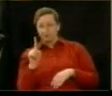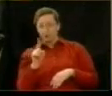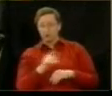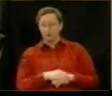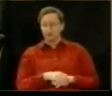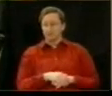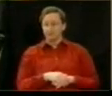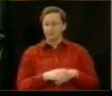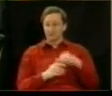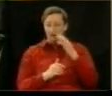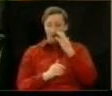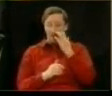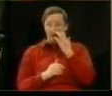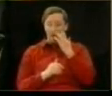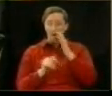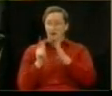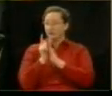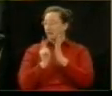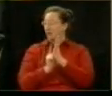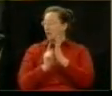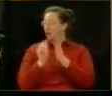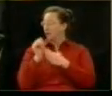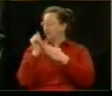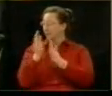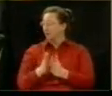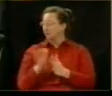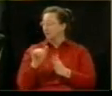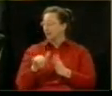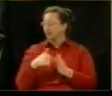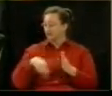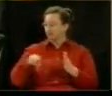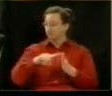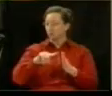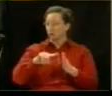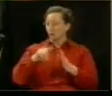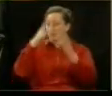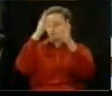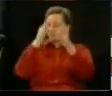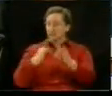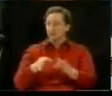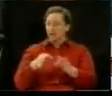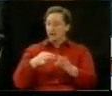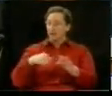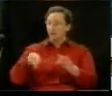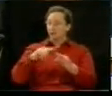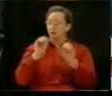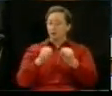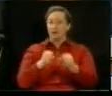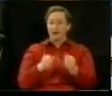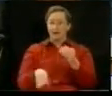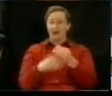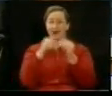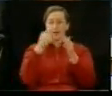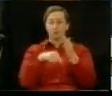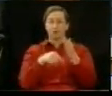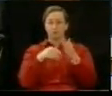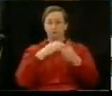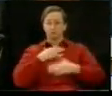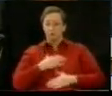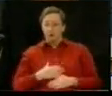Mr. Law Director, do you want to? Sure. Now that's up to this body. You can add whatever you wish. From what I